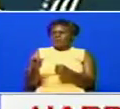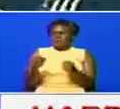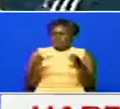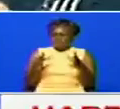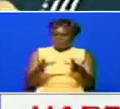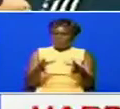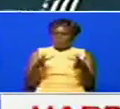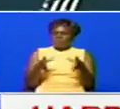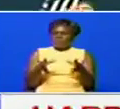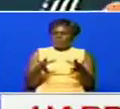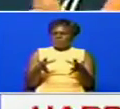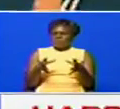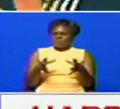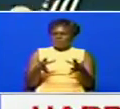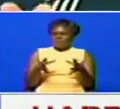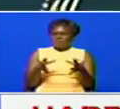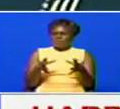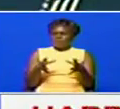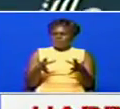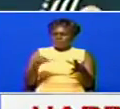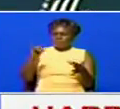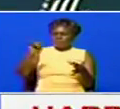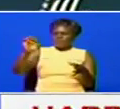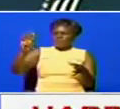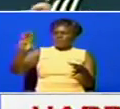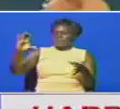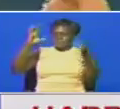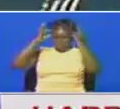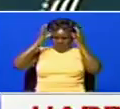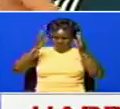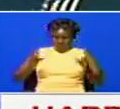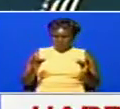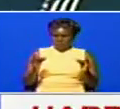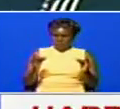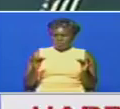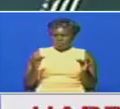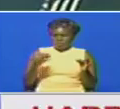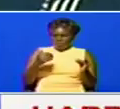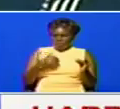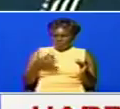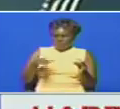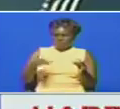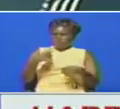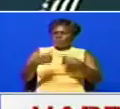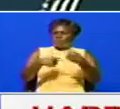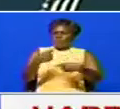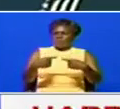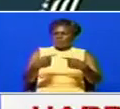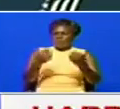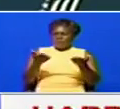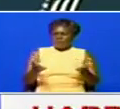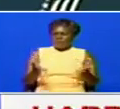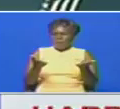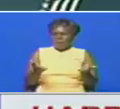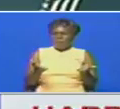frankly, and effectiveness of the IEBC's decision to have this painstaking process, which is now